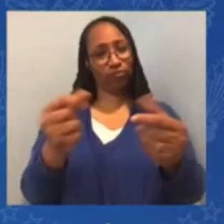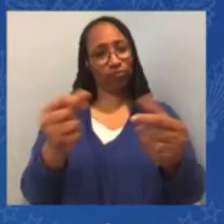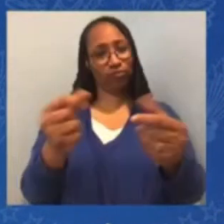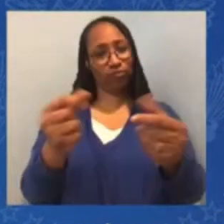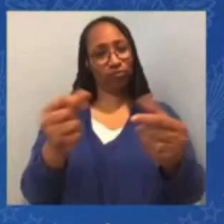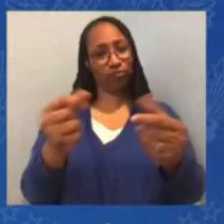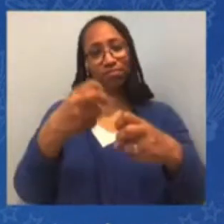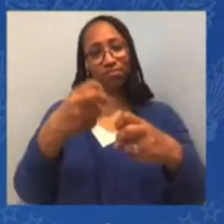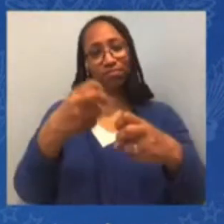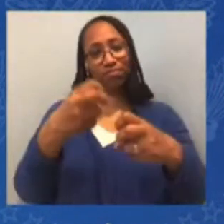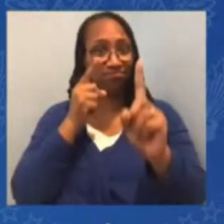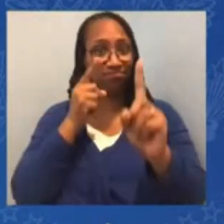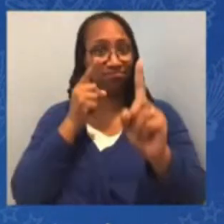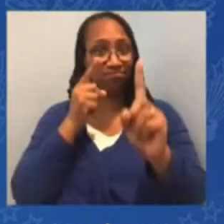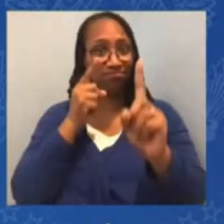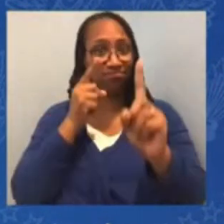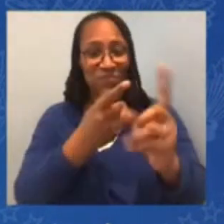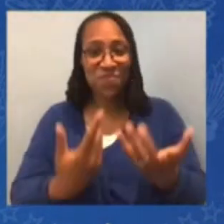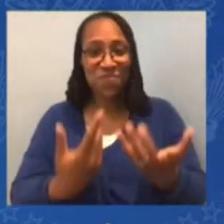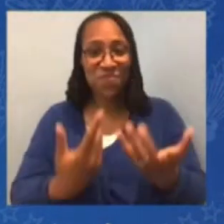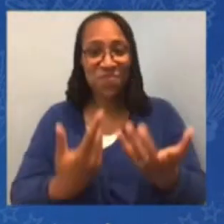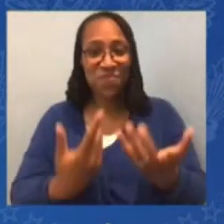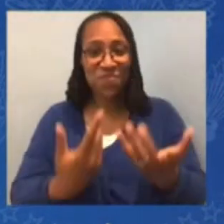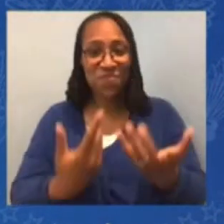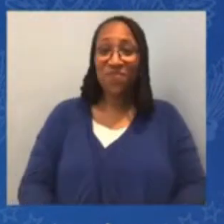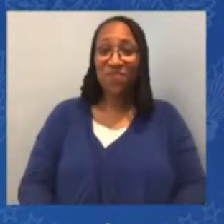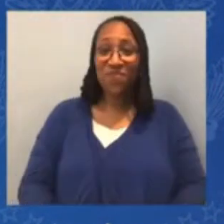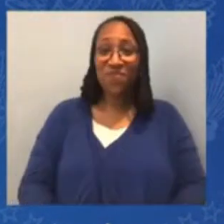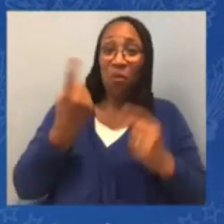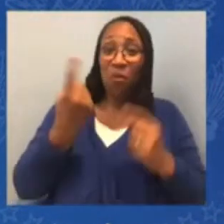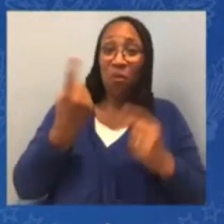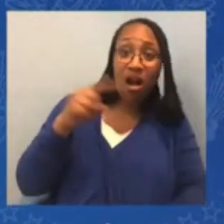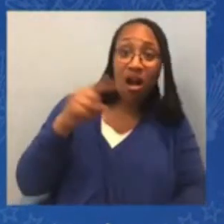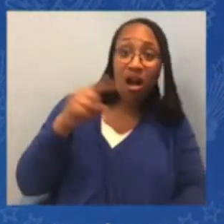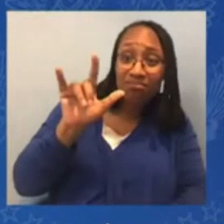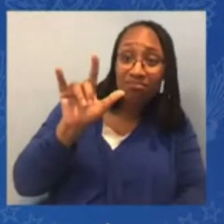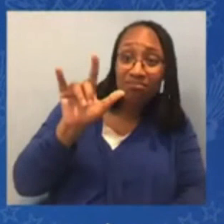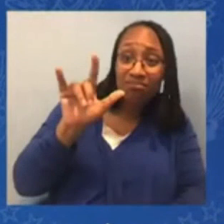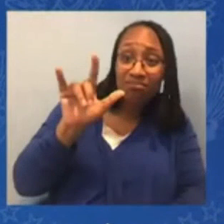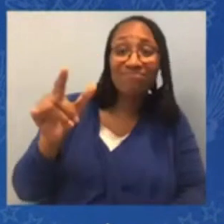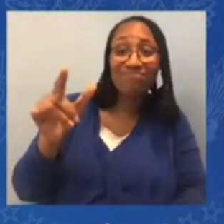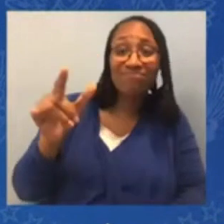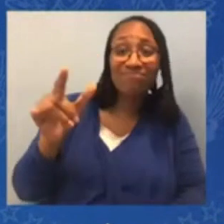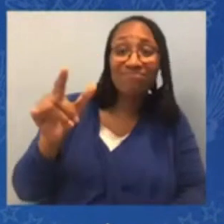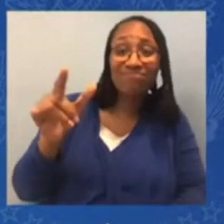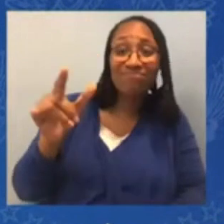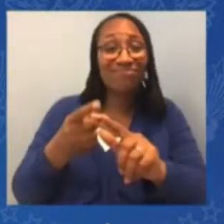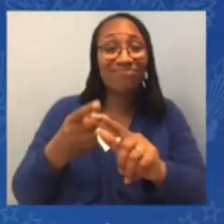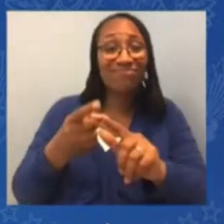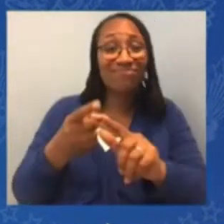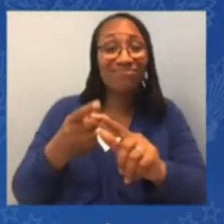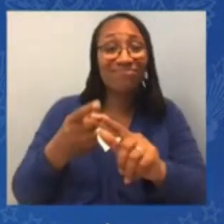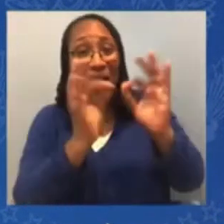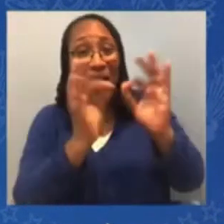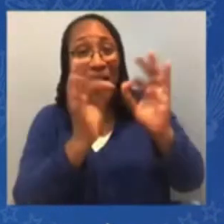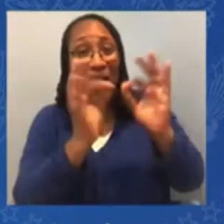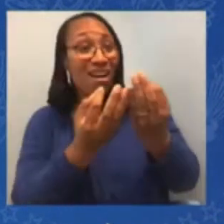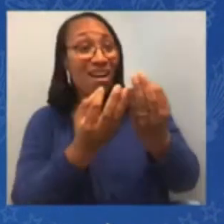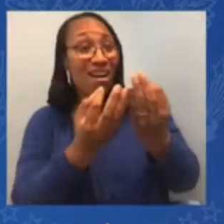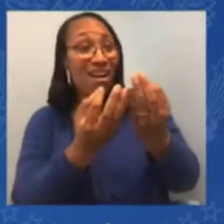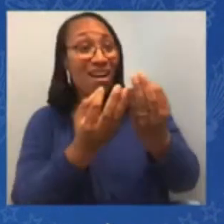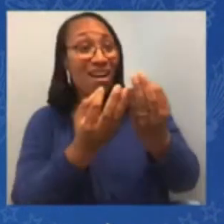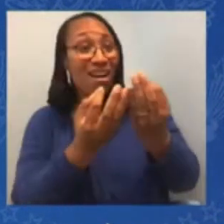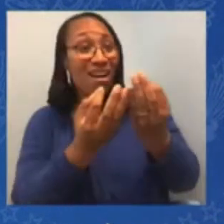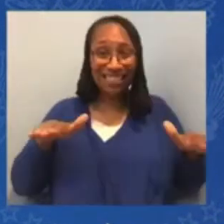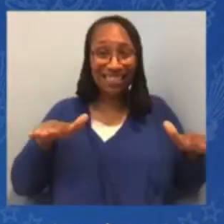grandkids, and something to hope for. All of you survivors and advocates have built real movement with something to hope